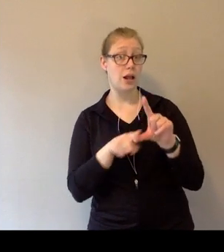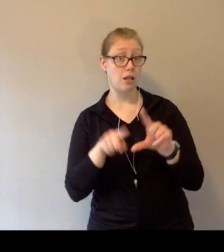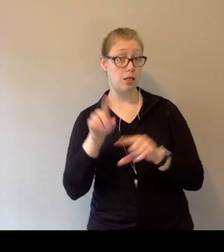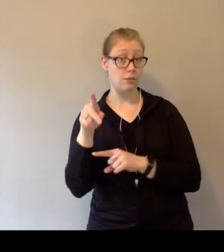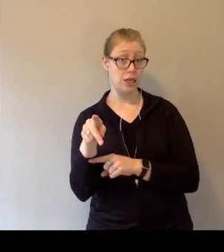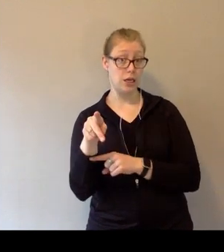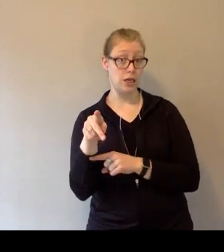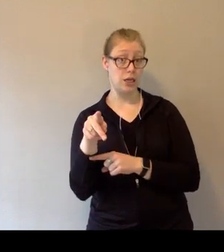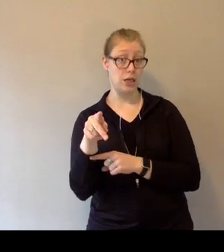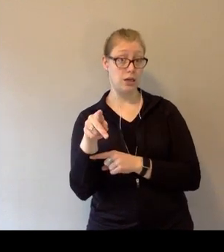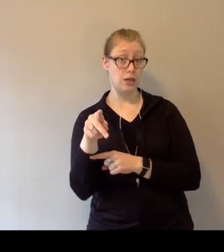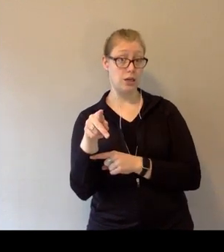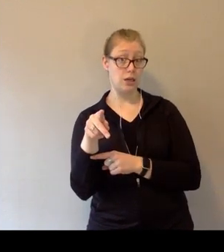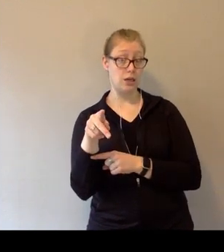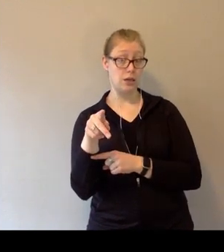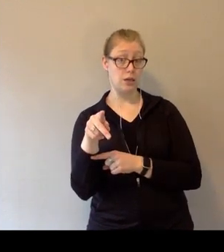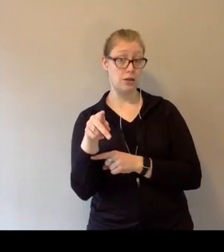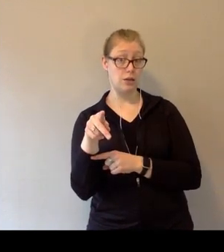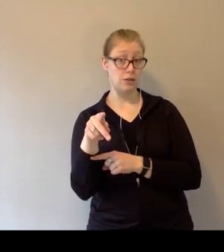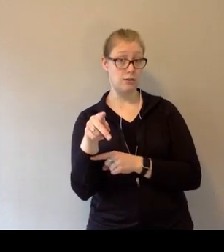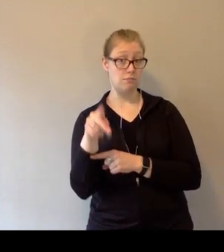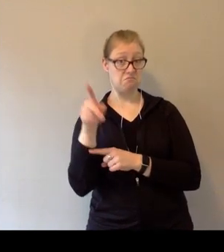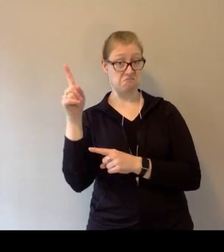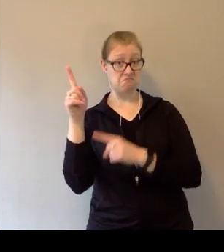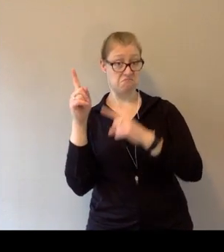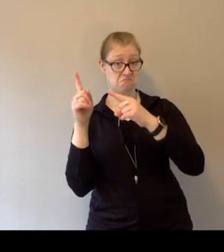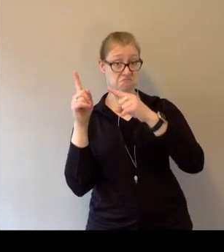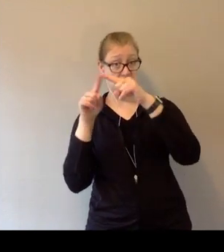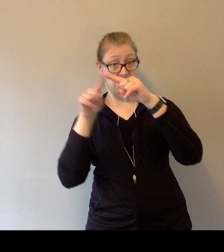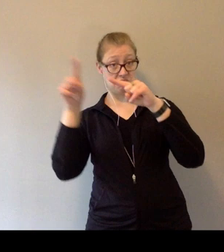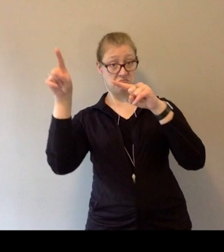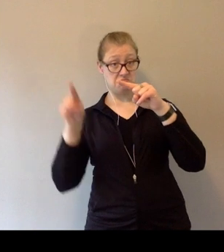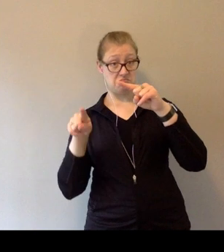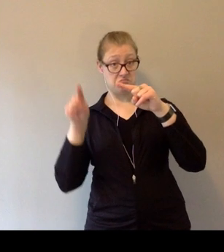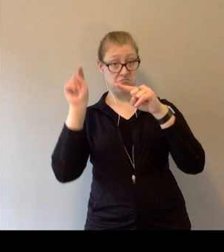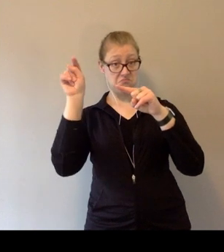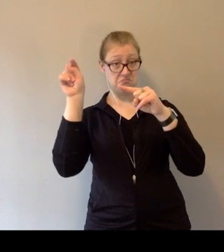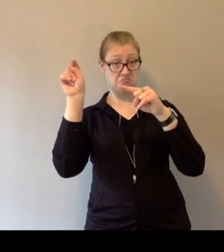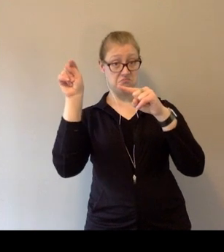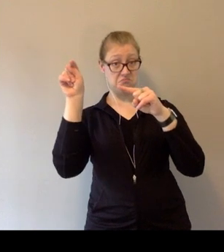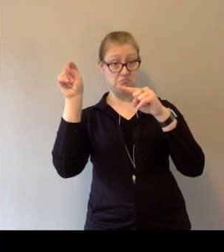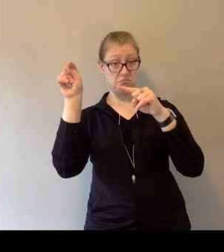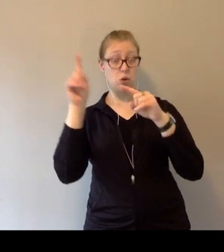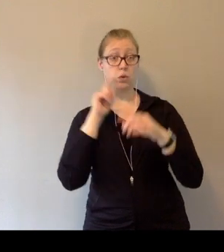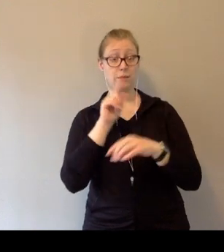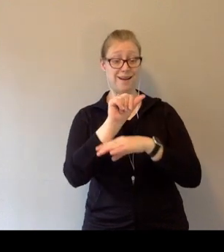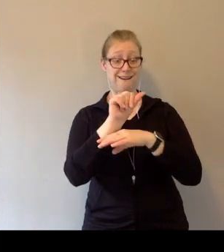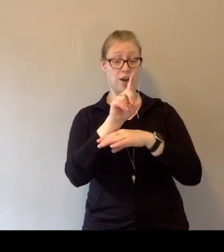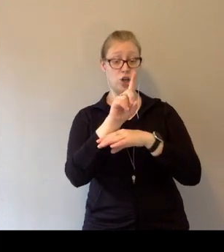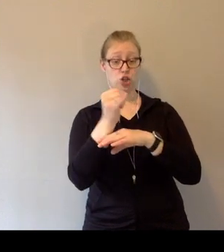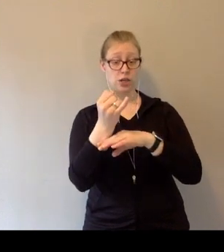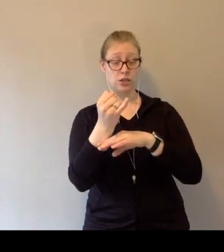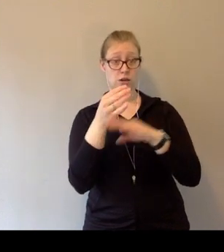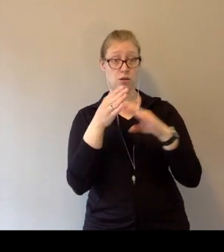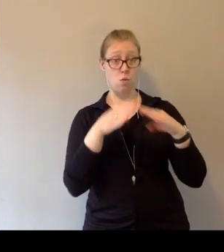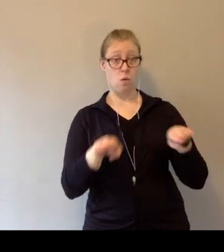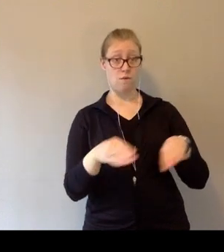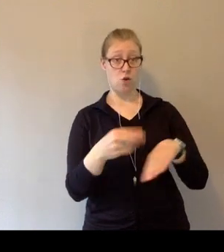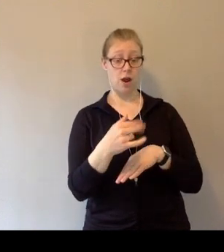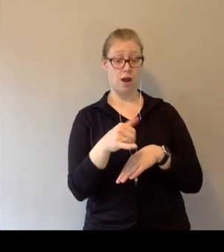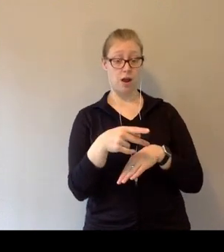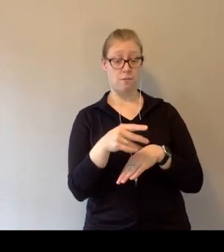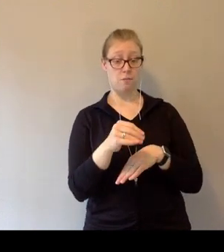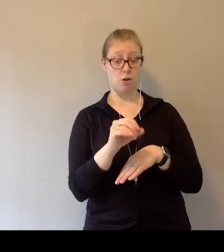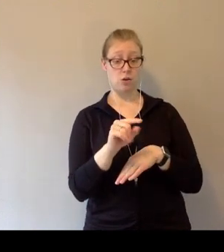P, we're going to have the adjacent over hypotenuse. So this would be the adjacent to P would